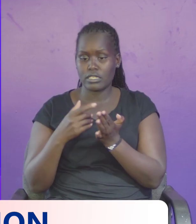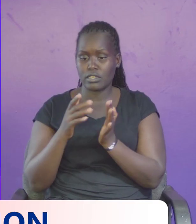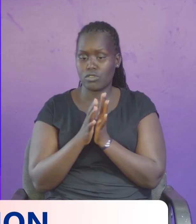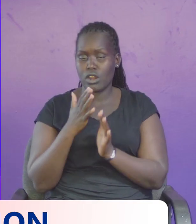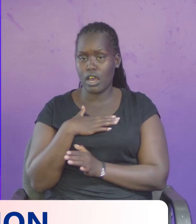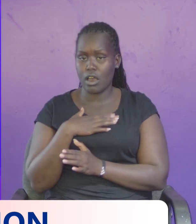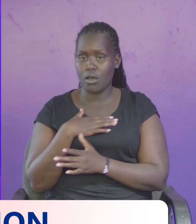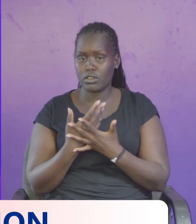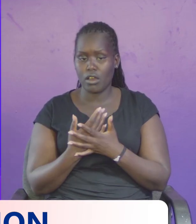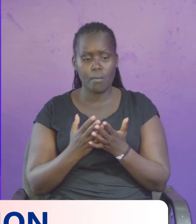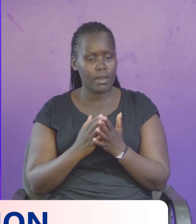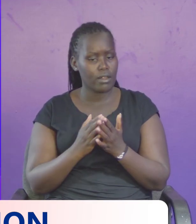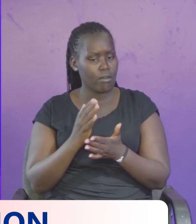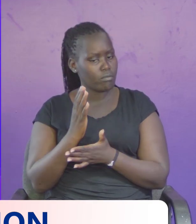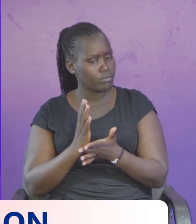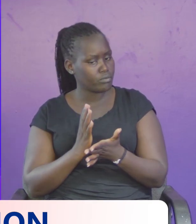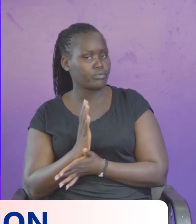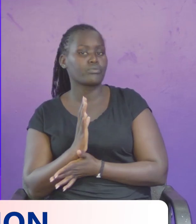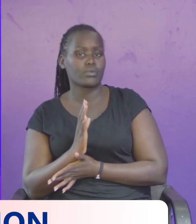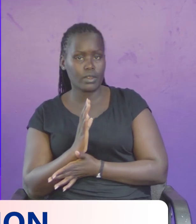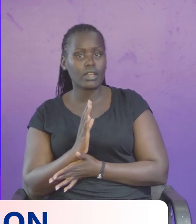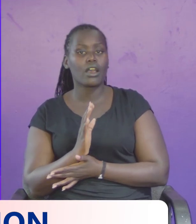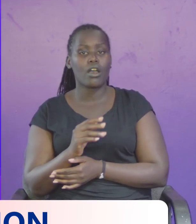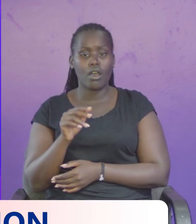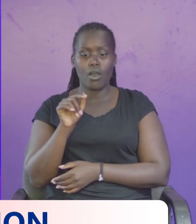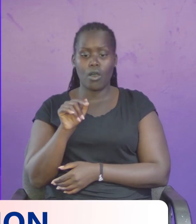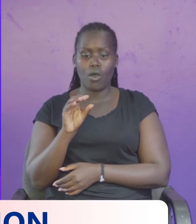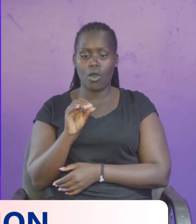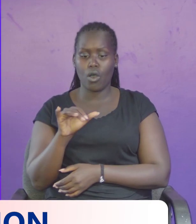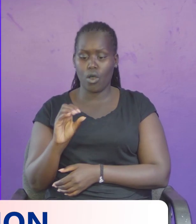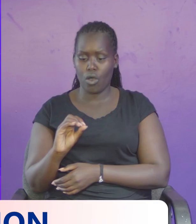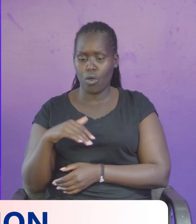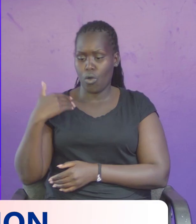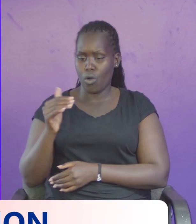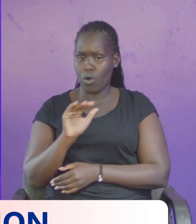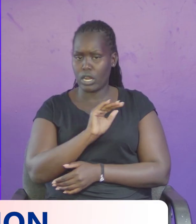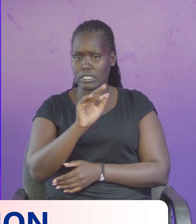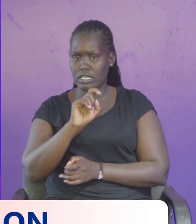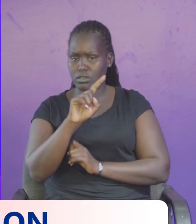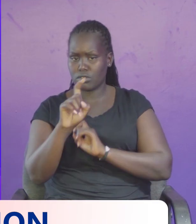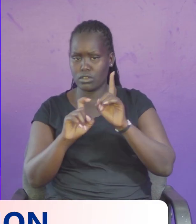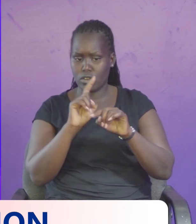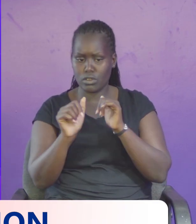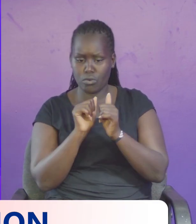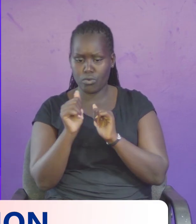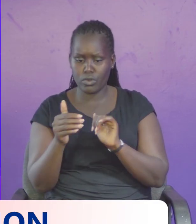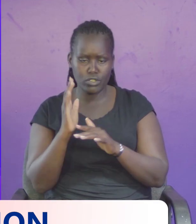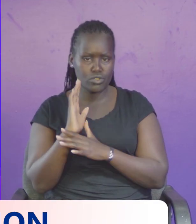have been very forthright. Yes. Nicholas has always been, we've been asking him questions on which way forward for the region.